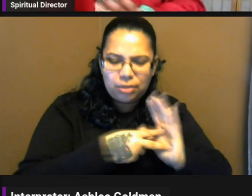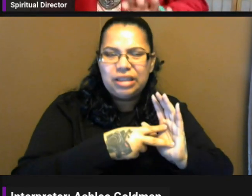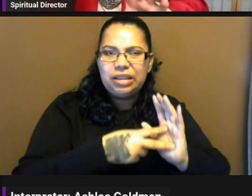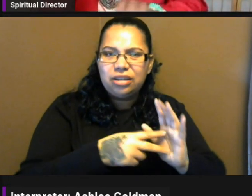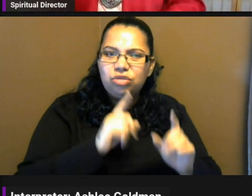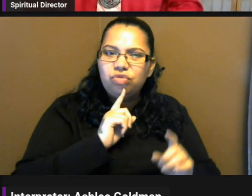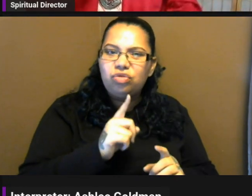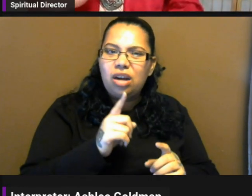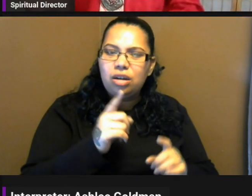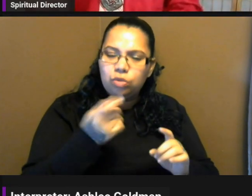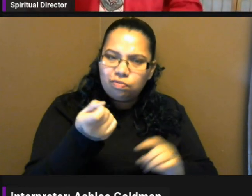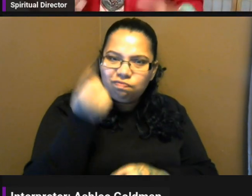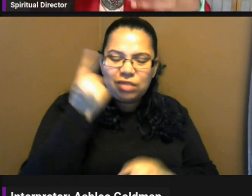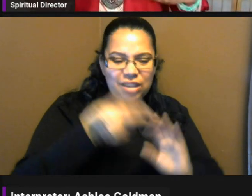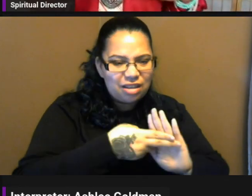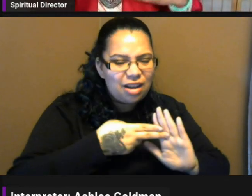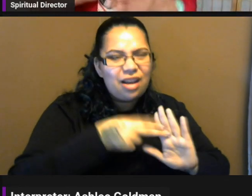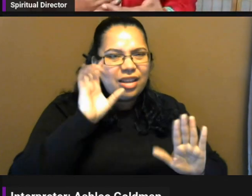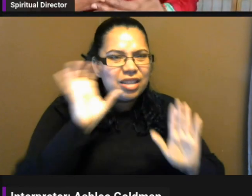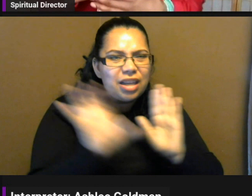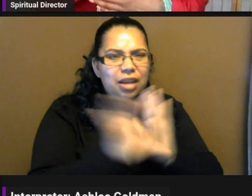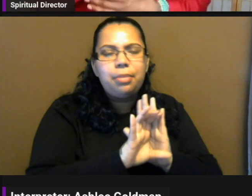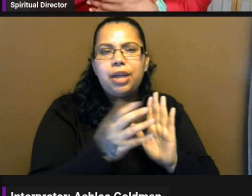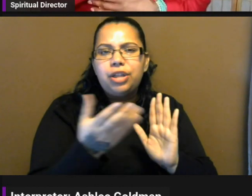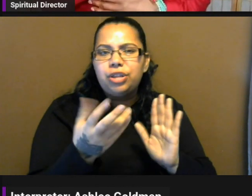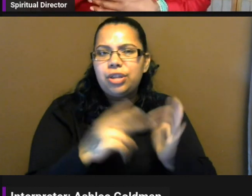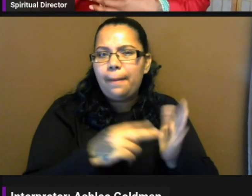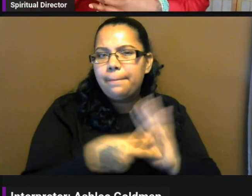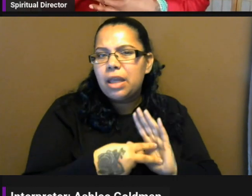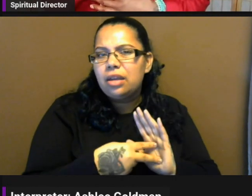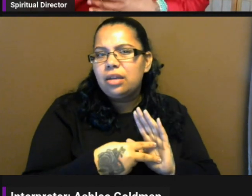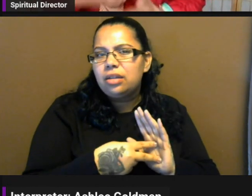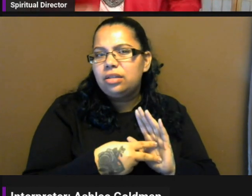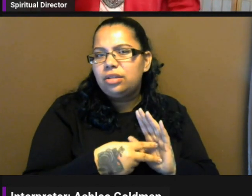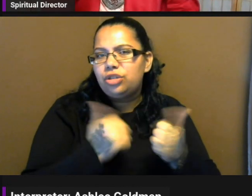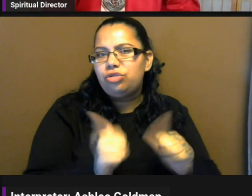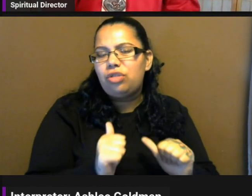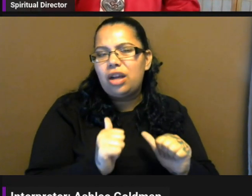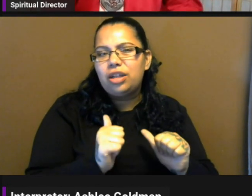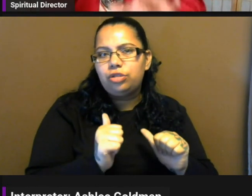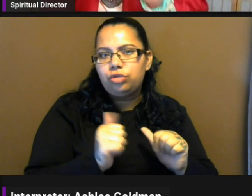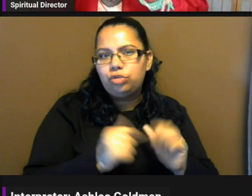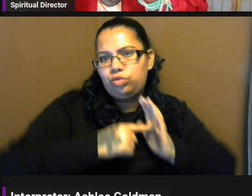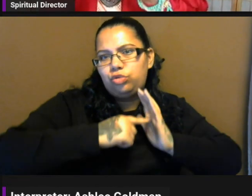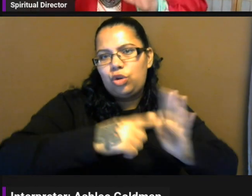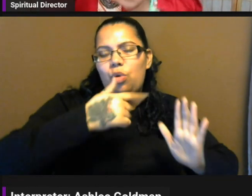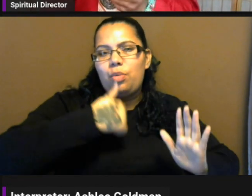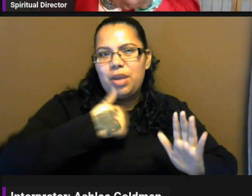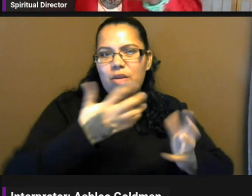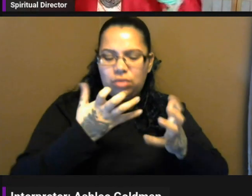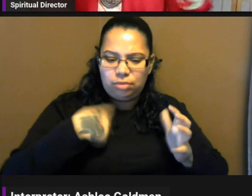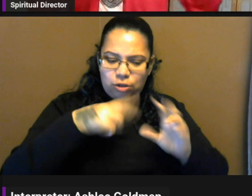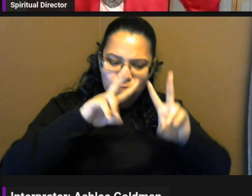What is this image? What is this slide actually offering me to explore